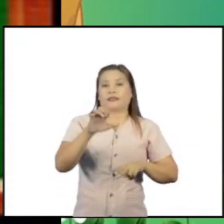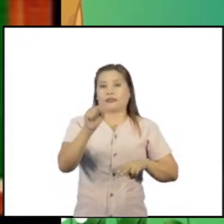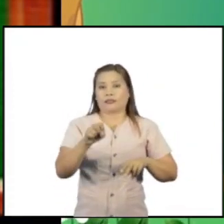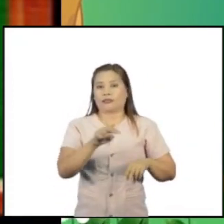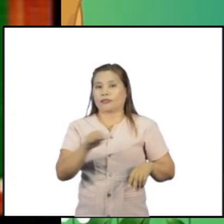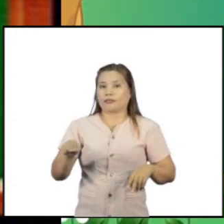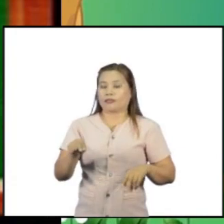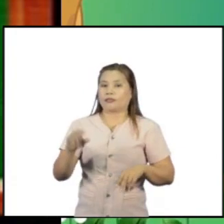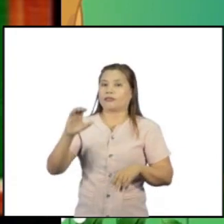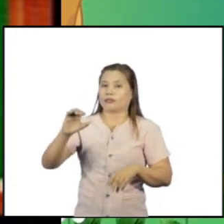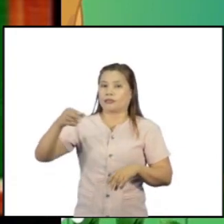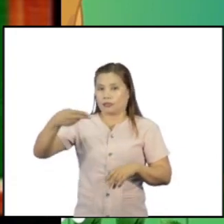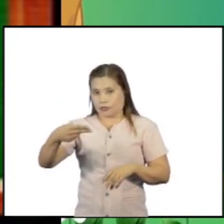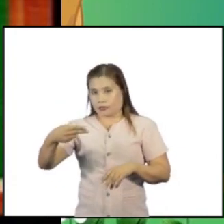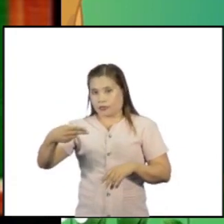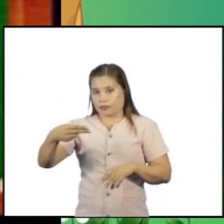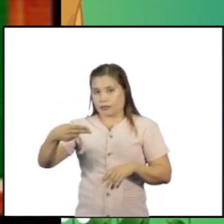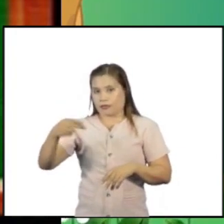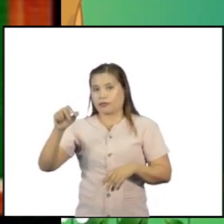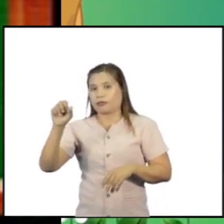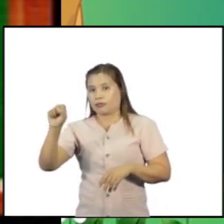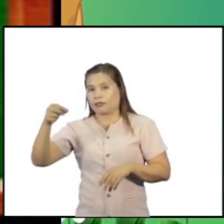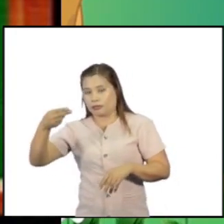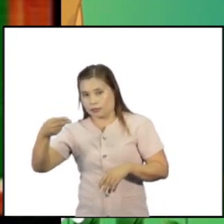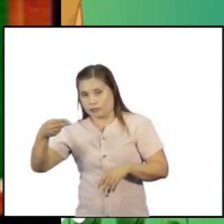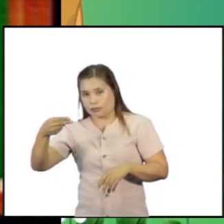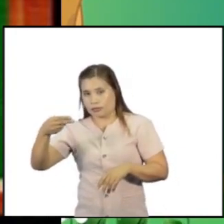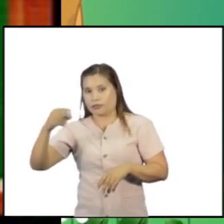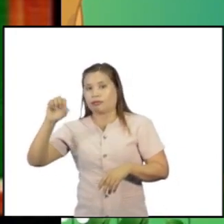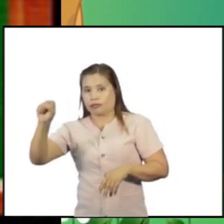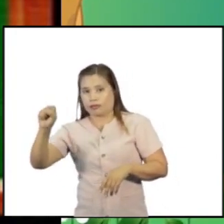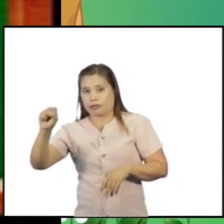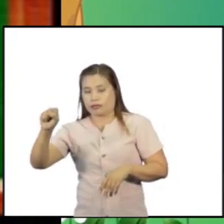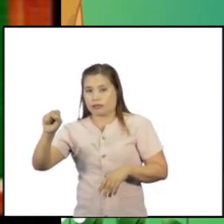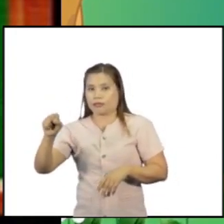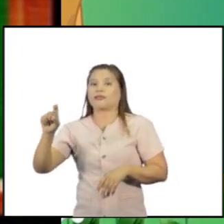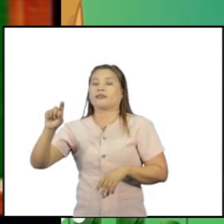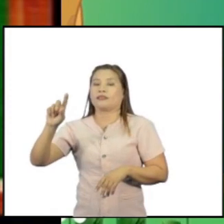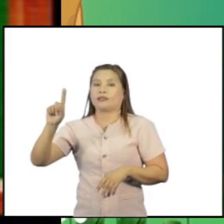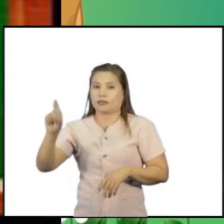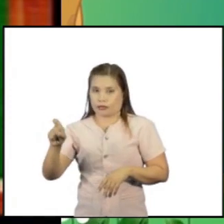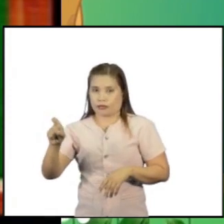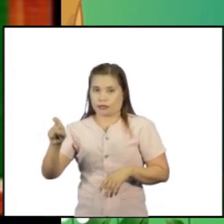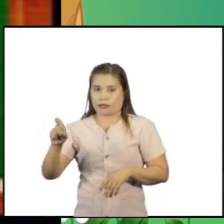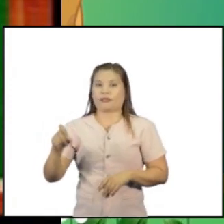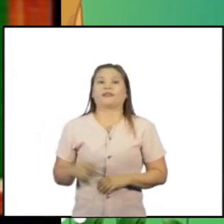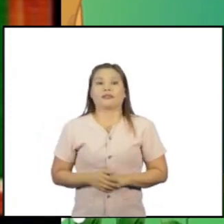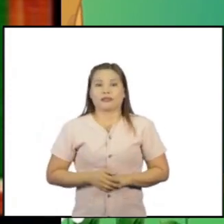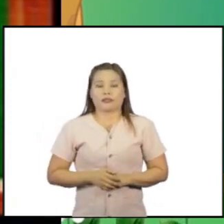nouns ending in ch, sh, s, and x.